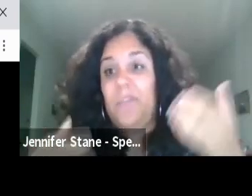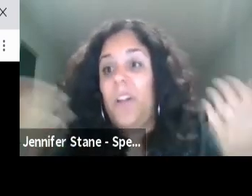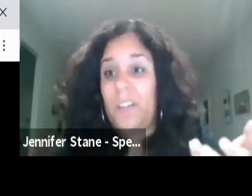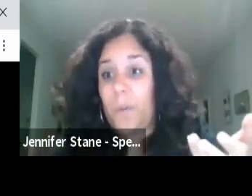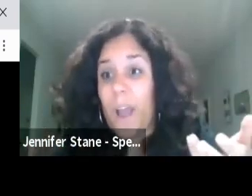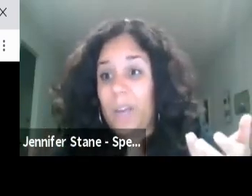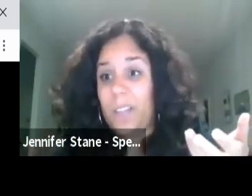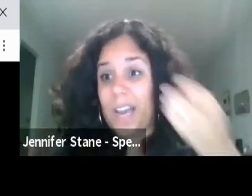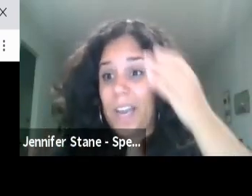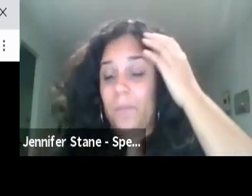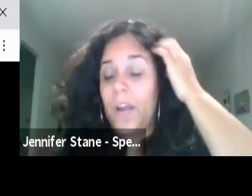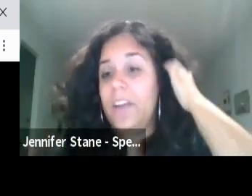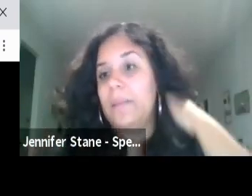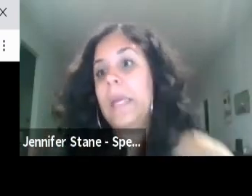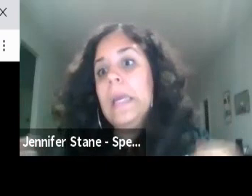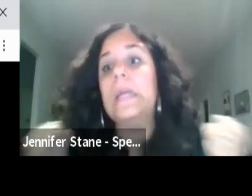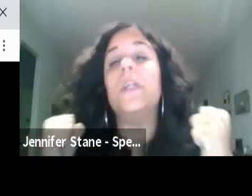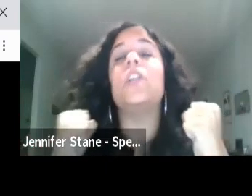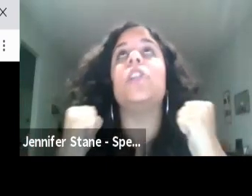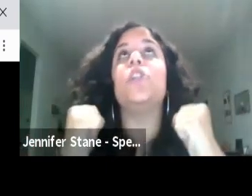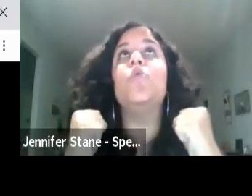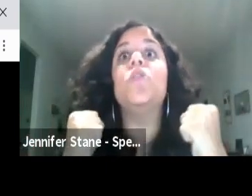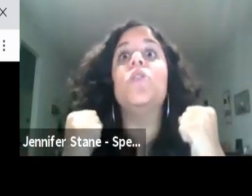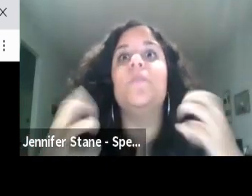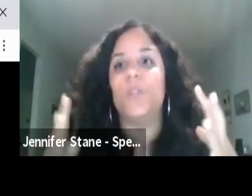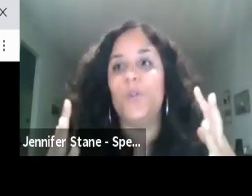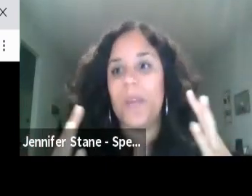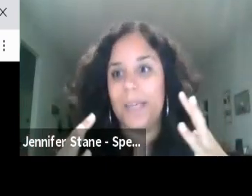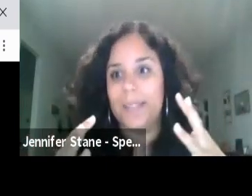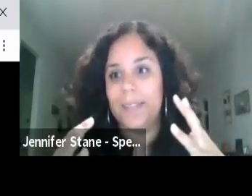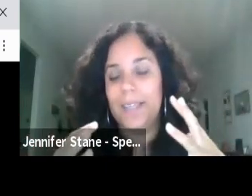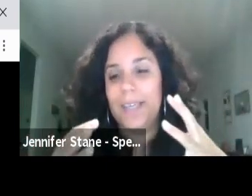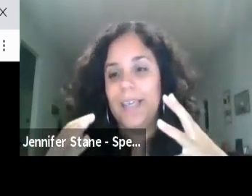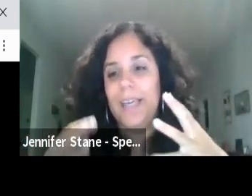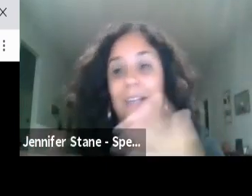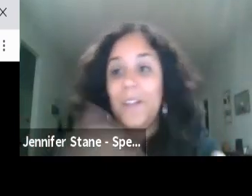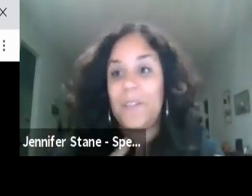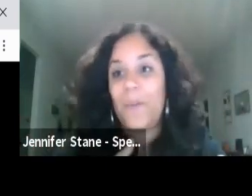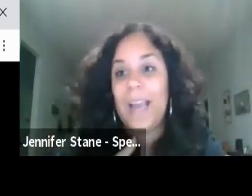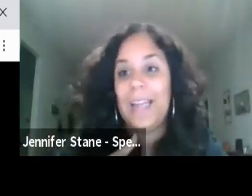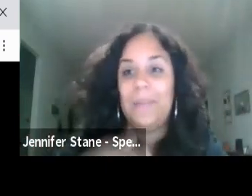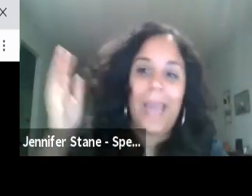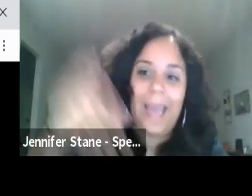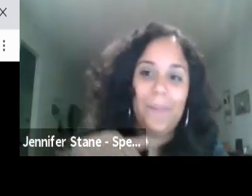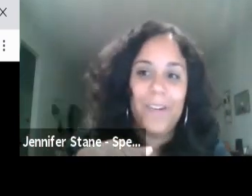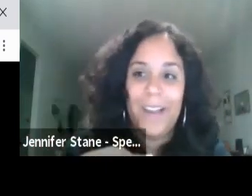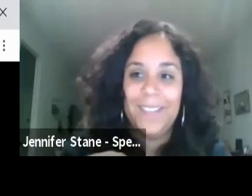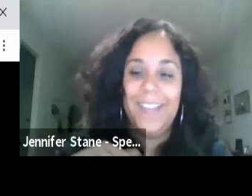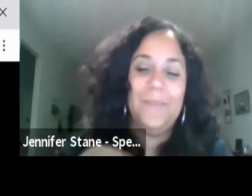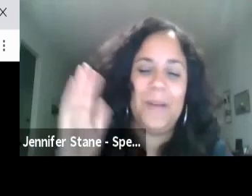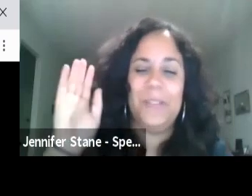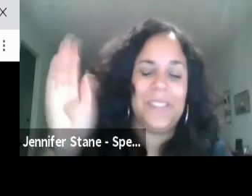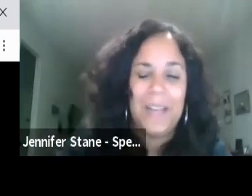habit. It's like falling off the wagon with a diet, right? Man, I've lost so good for 2 weeks and I fell off the wagon. I'm like, better